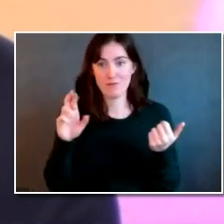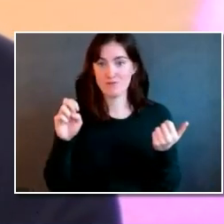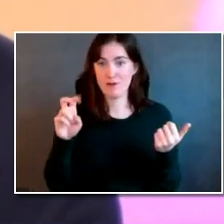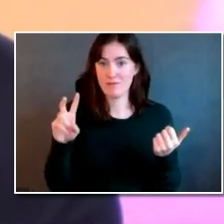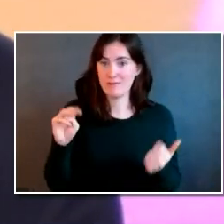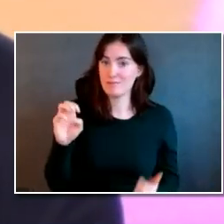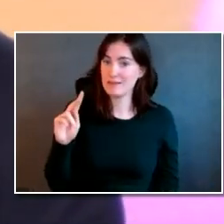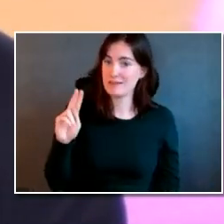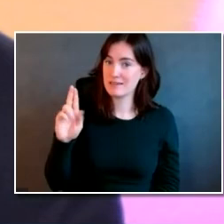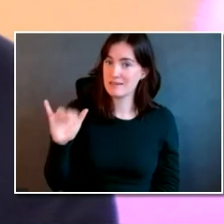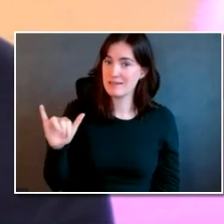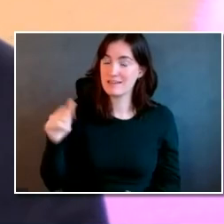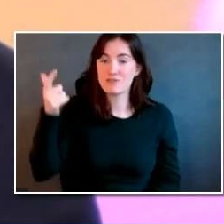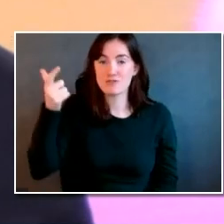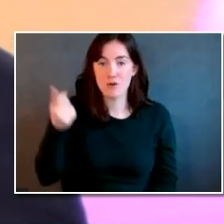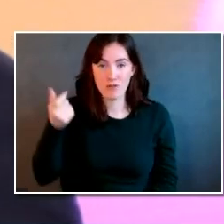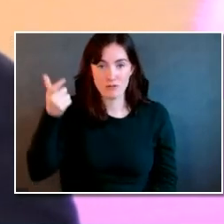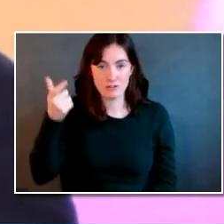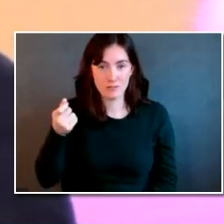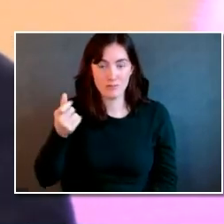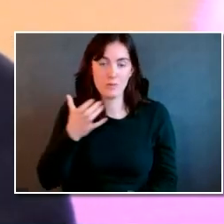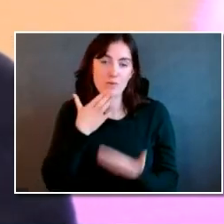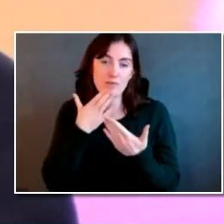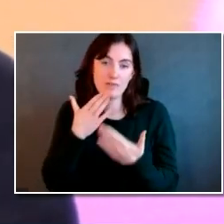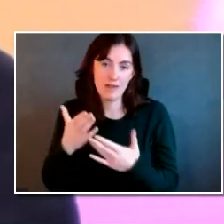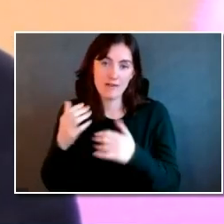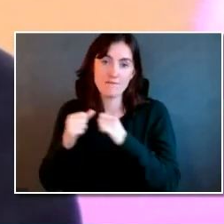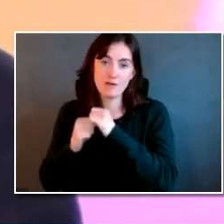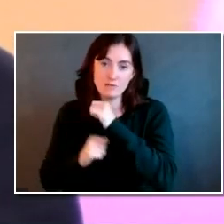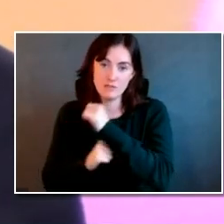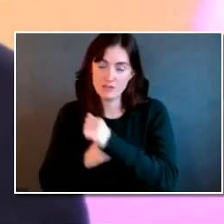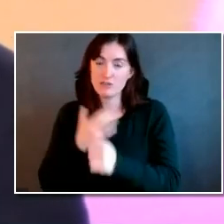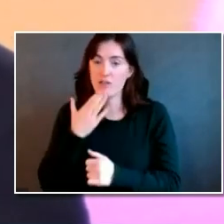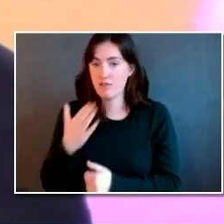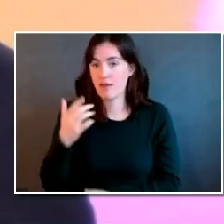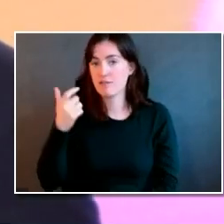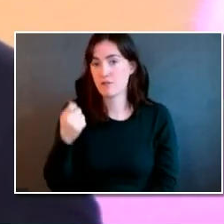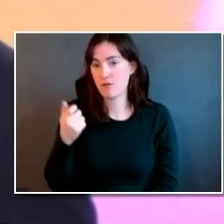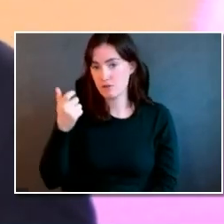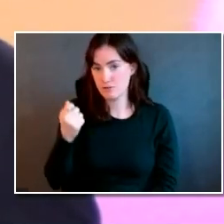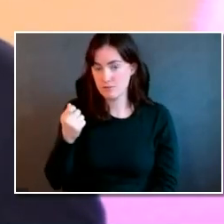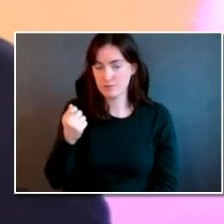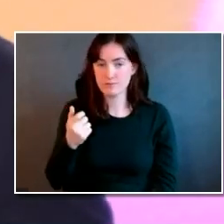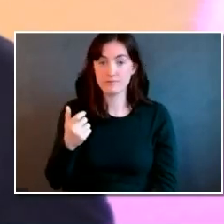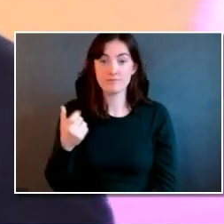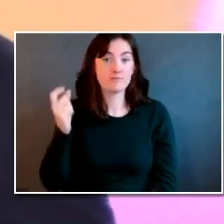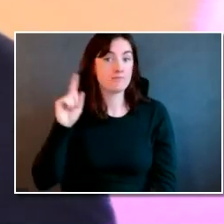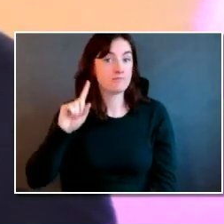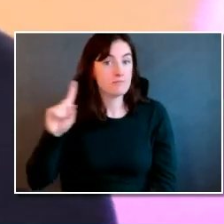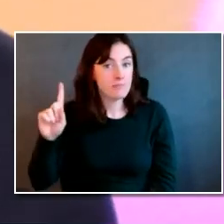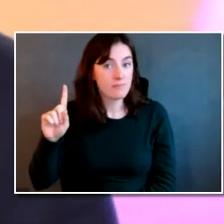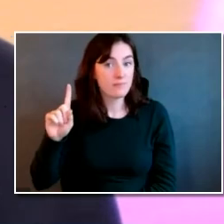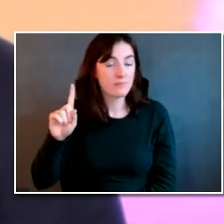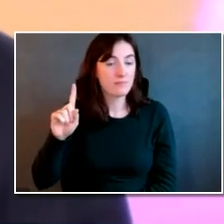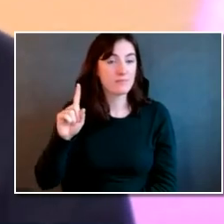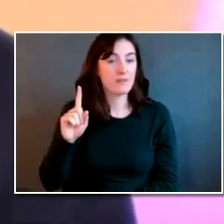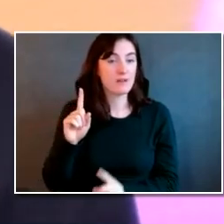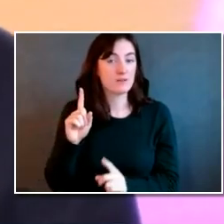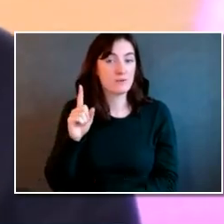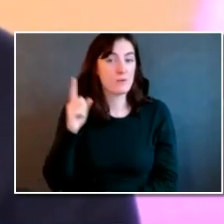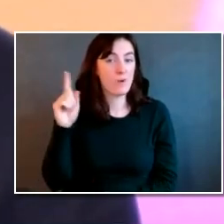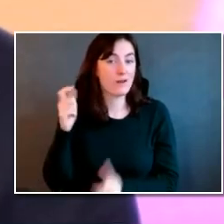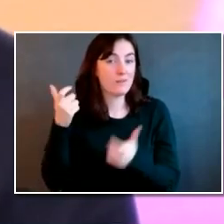McKinney's Scholarship. So we thank the foundation and we thank scholarships. Yet that is only just a significant piece of